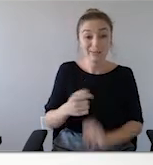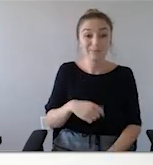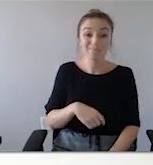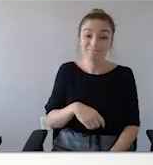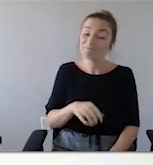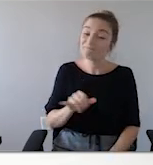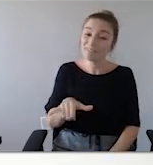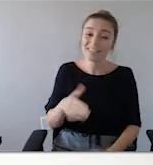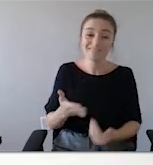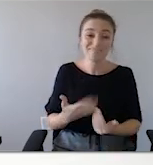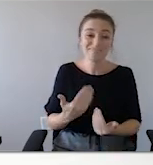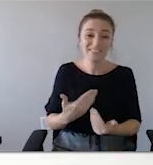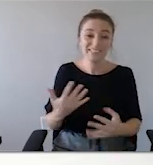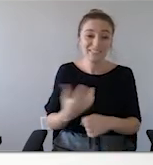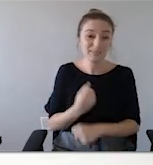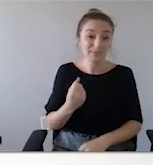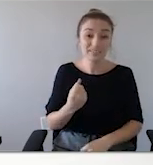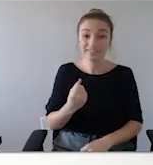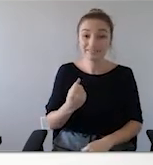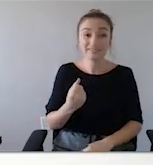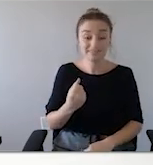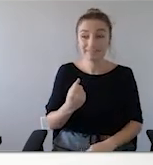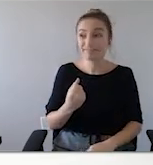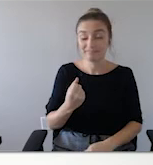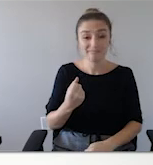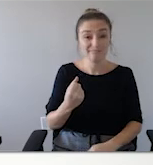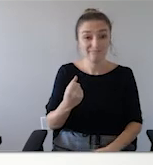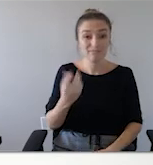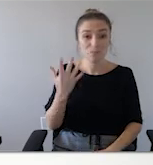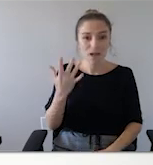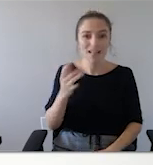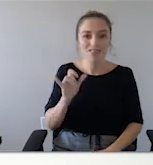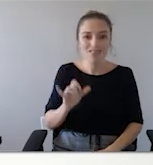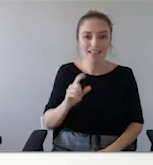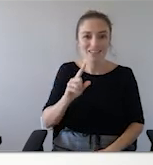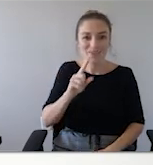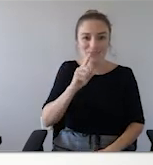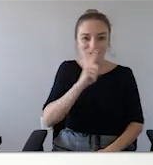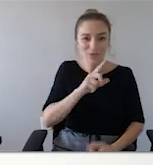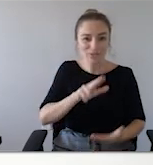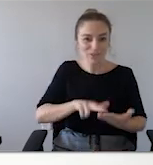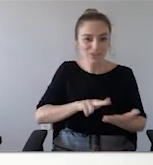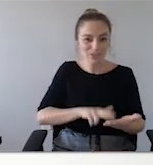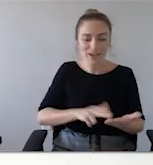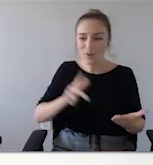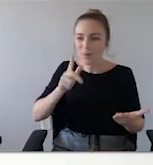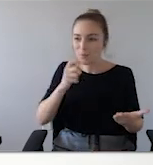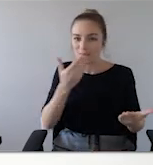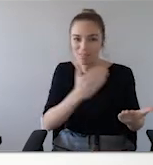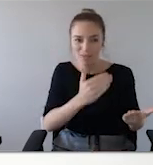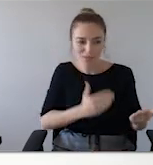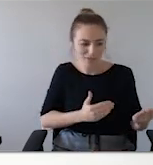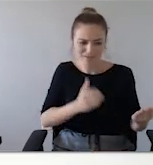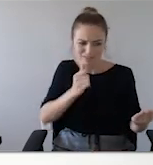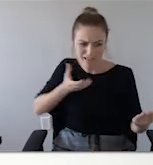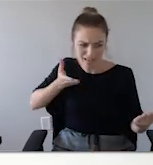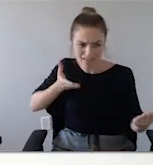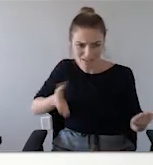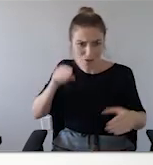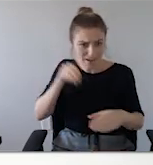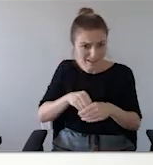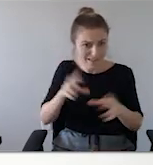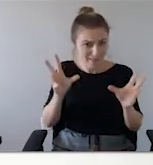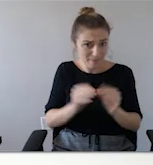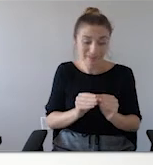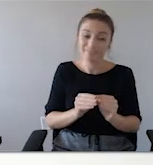platter? Because that's falsifying contracts. So it's that kind of stuff that most families don't